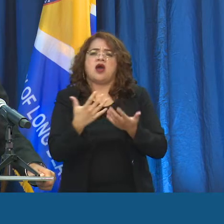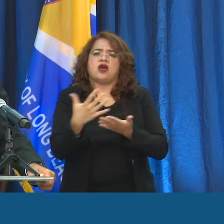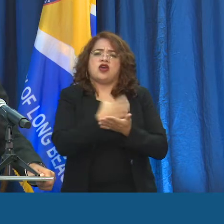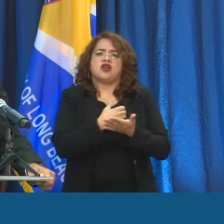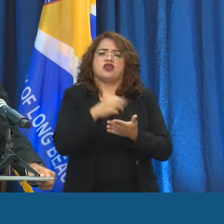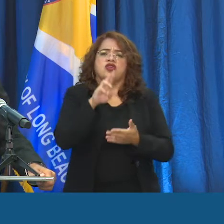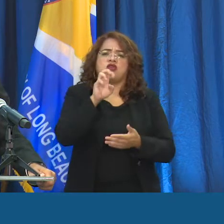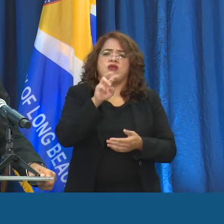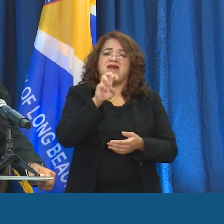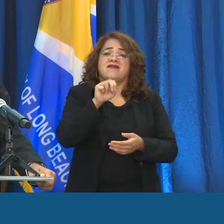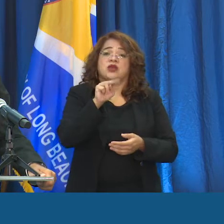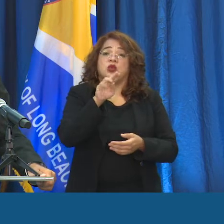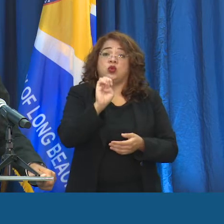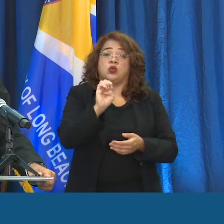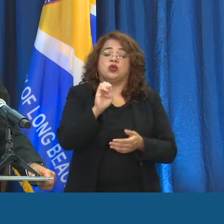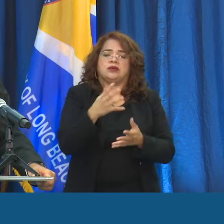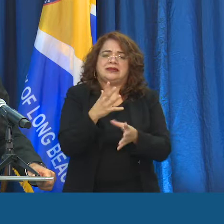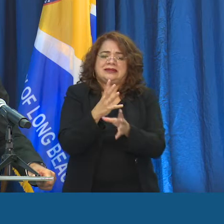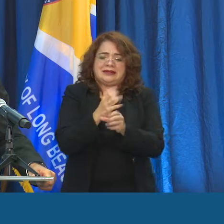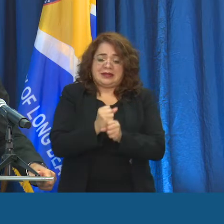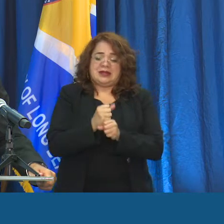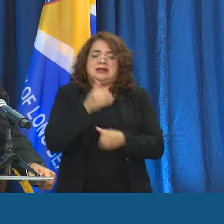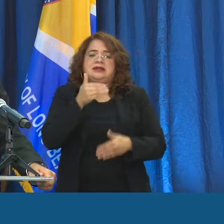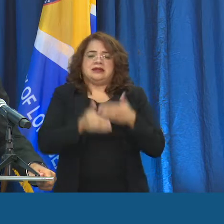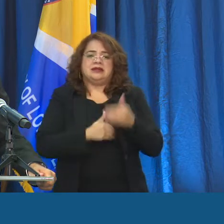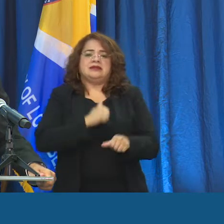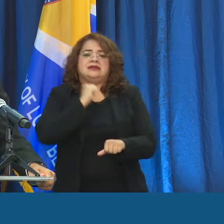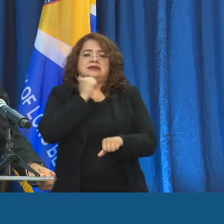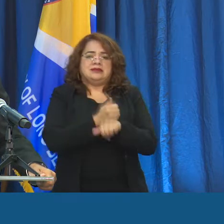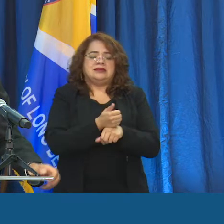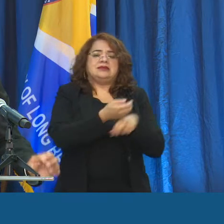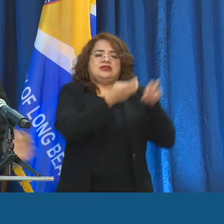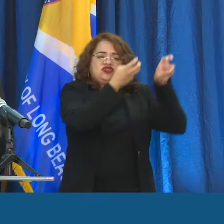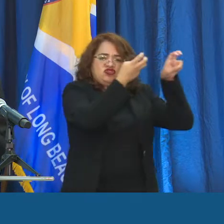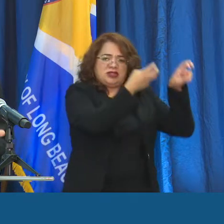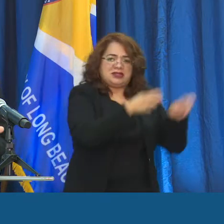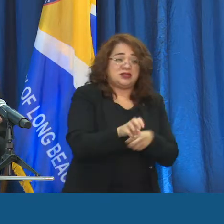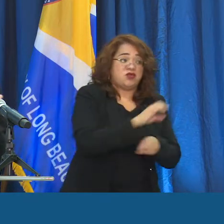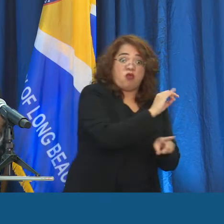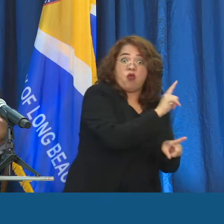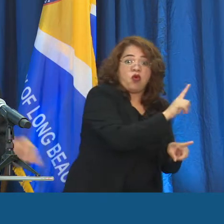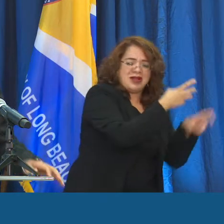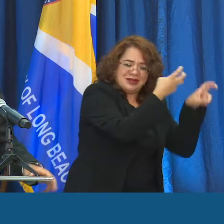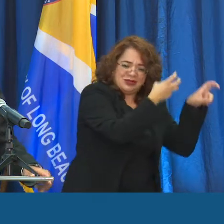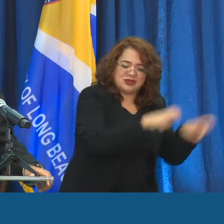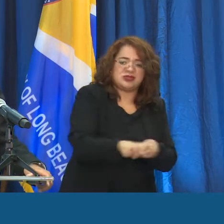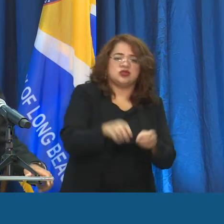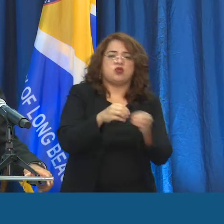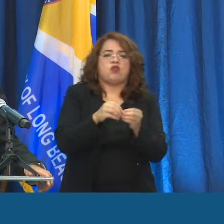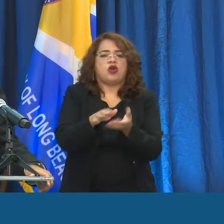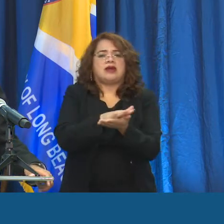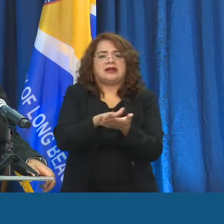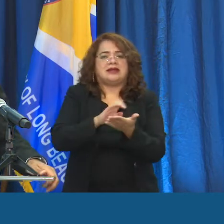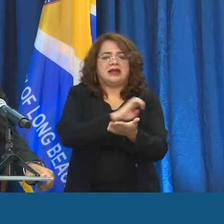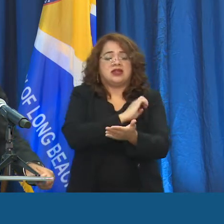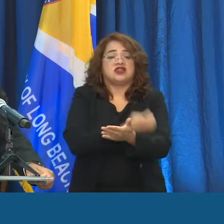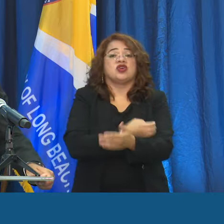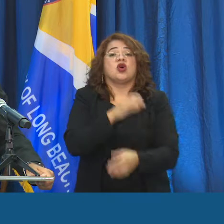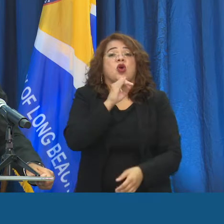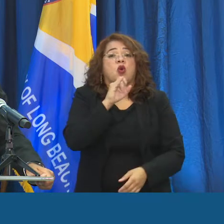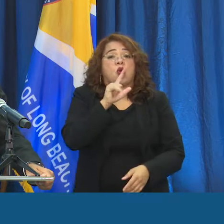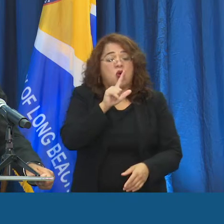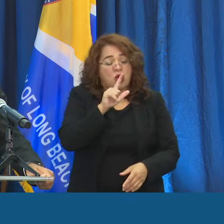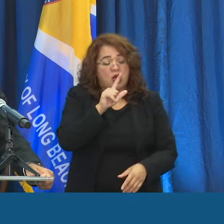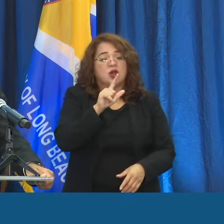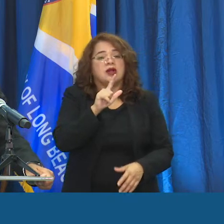that so that we can more aggressively begin that transition. And as we know this year, as it relates to COVID and other years, oil becomes a